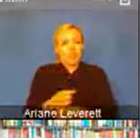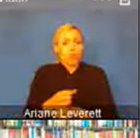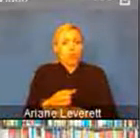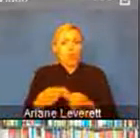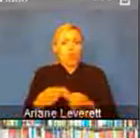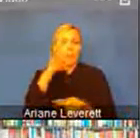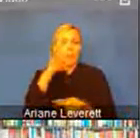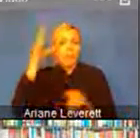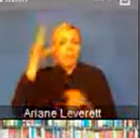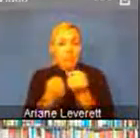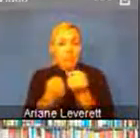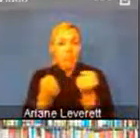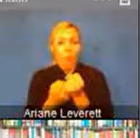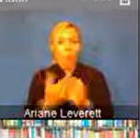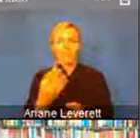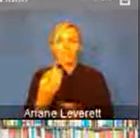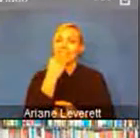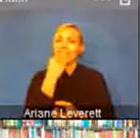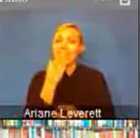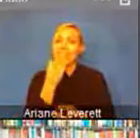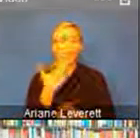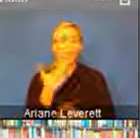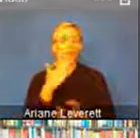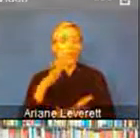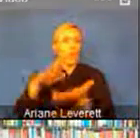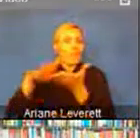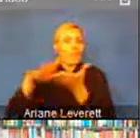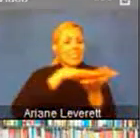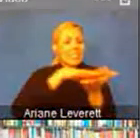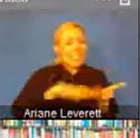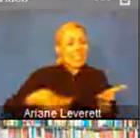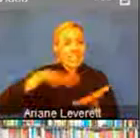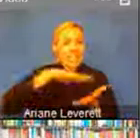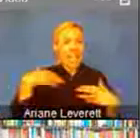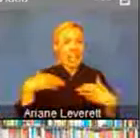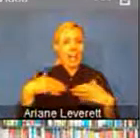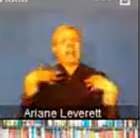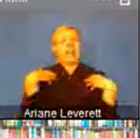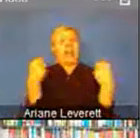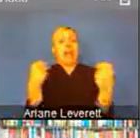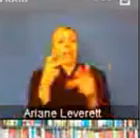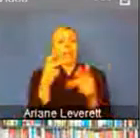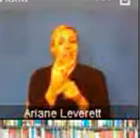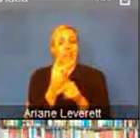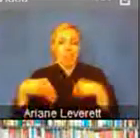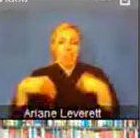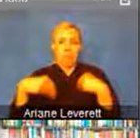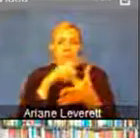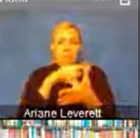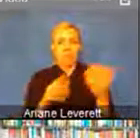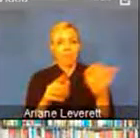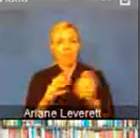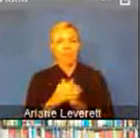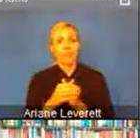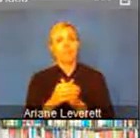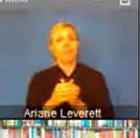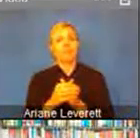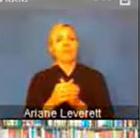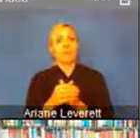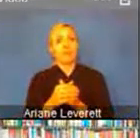The services should include positive neonatal conditions, safe environment, secure parental ties, care